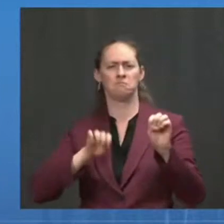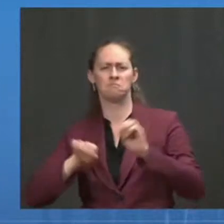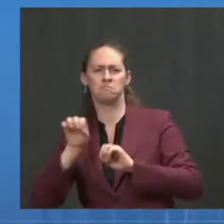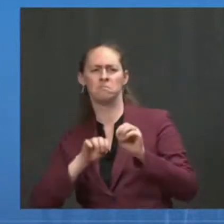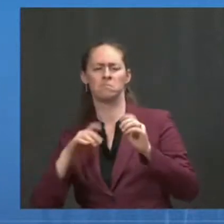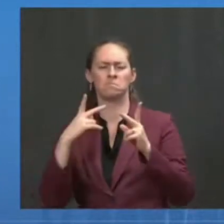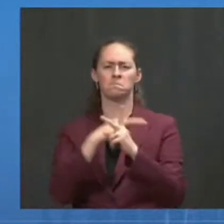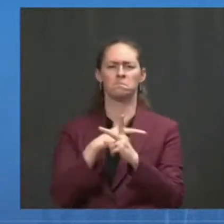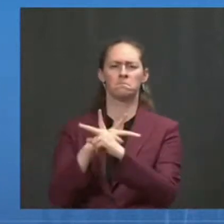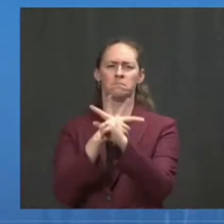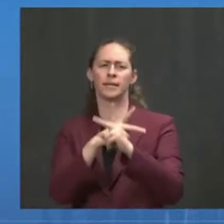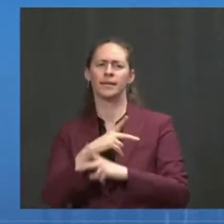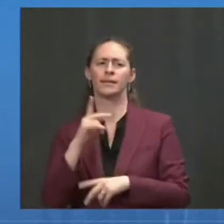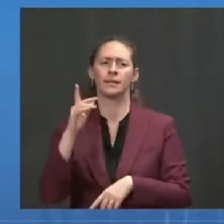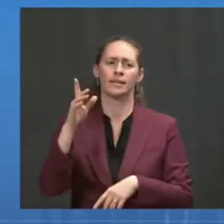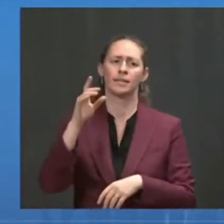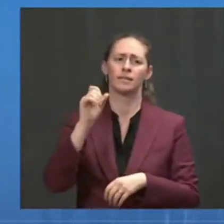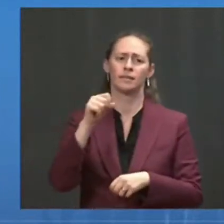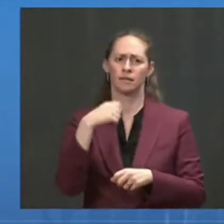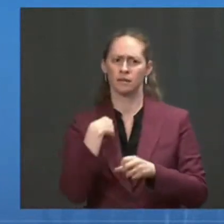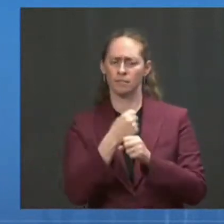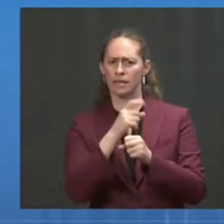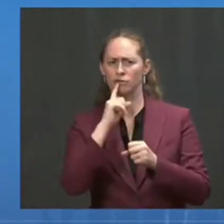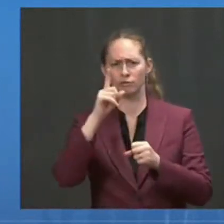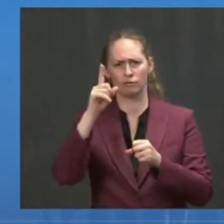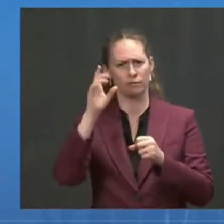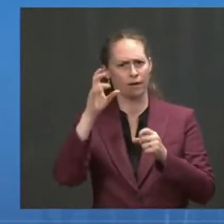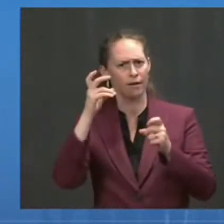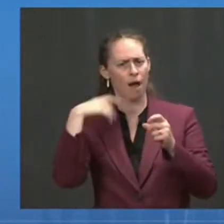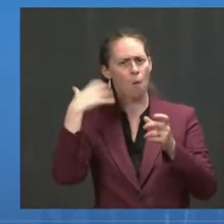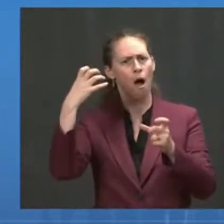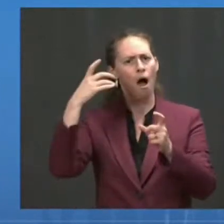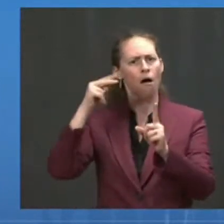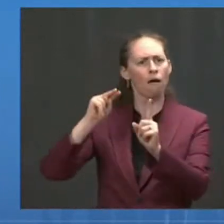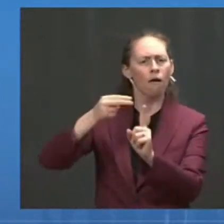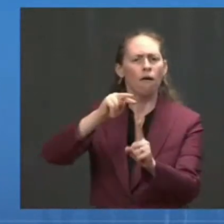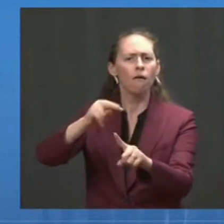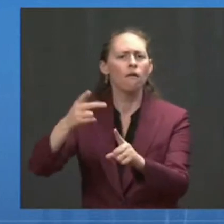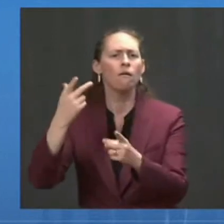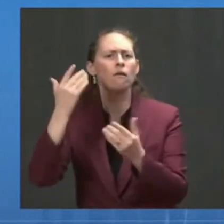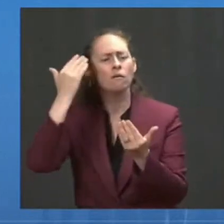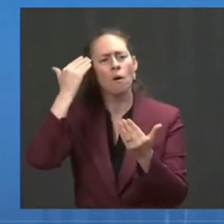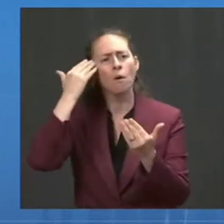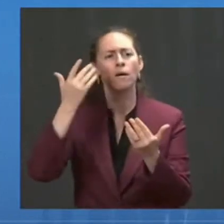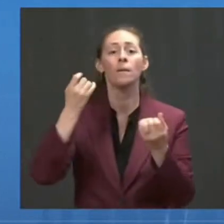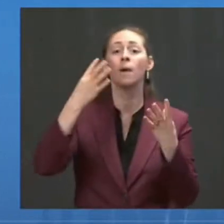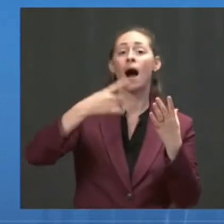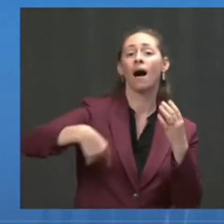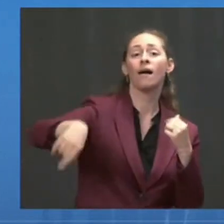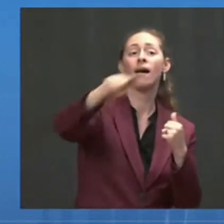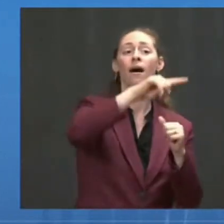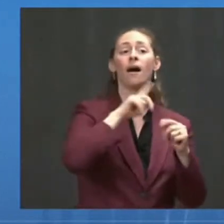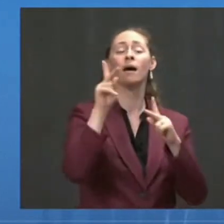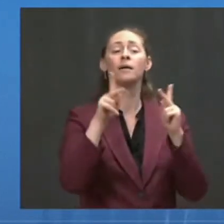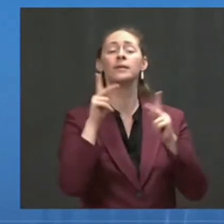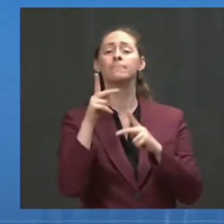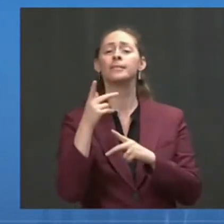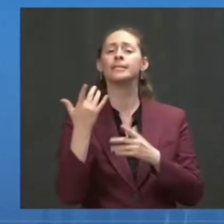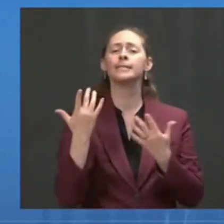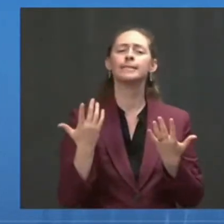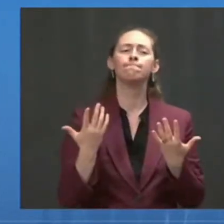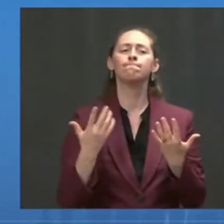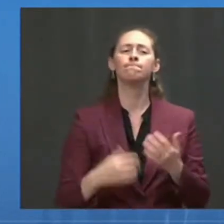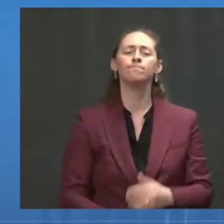to track this and to understand the practice. Many of these are occurring in the context of people who may believe